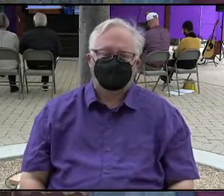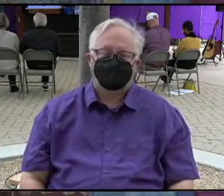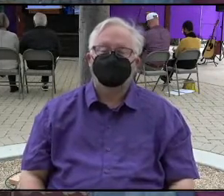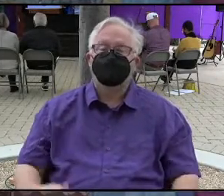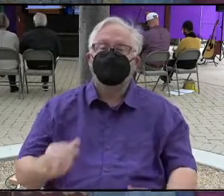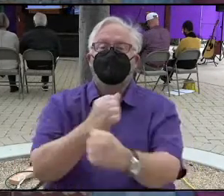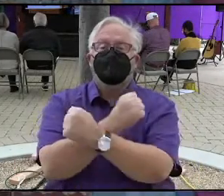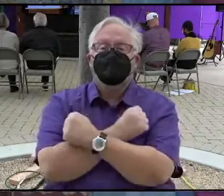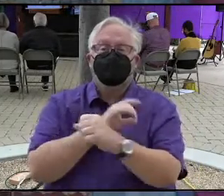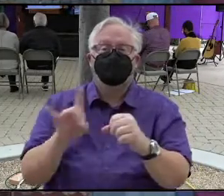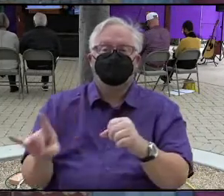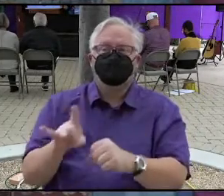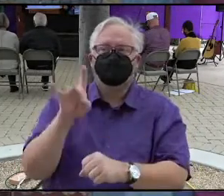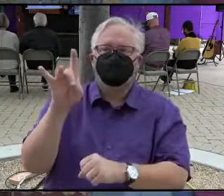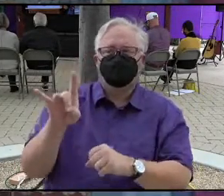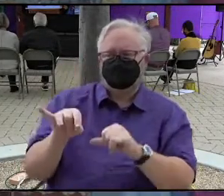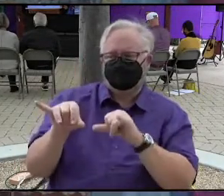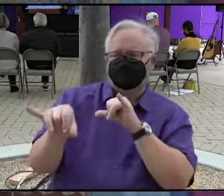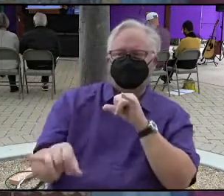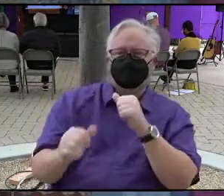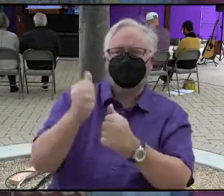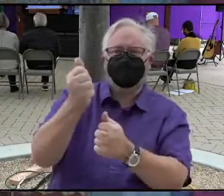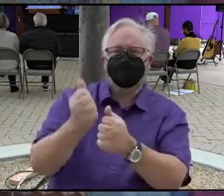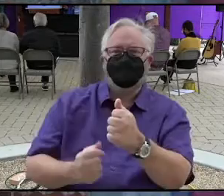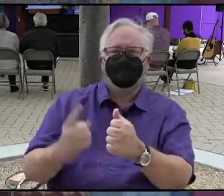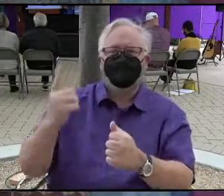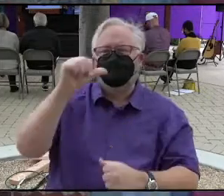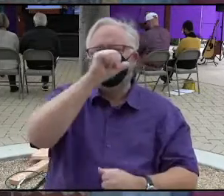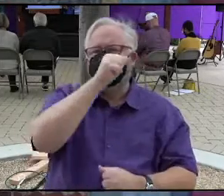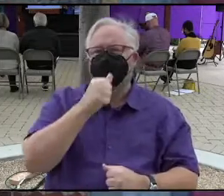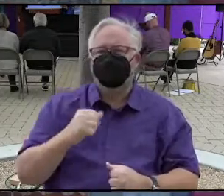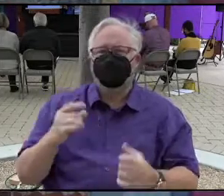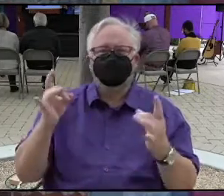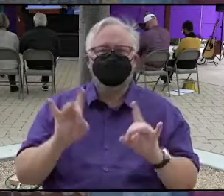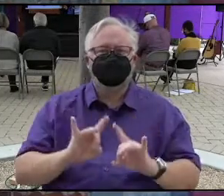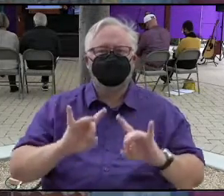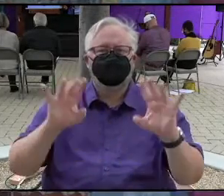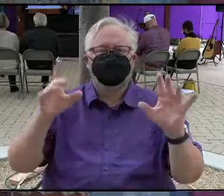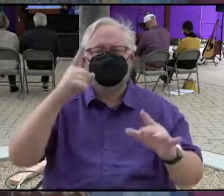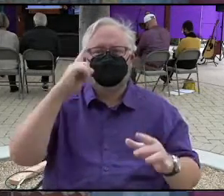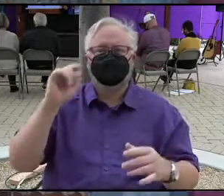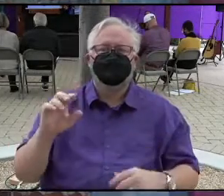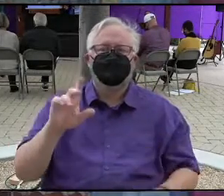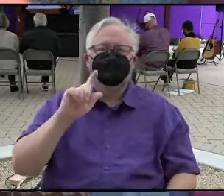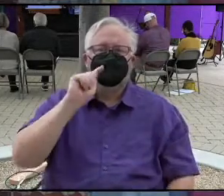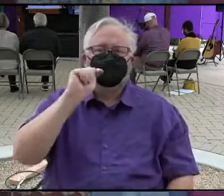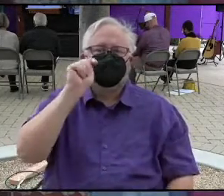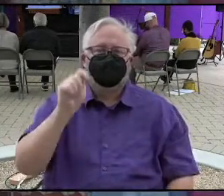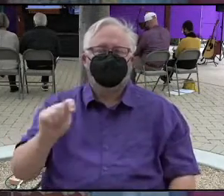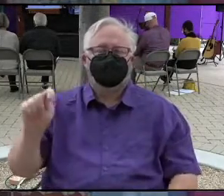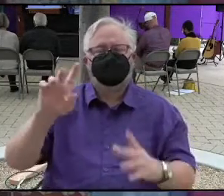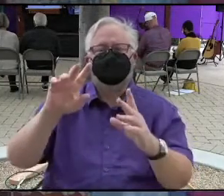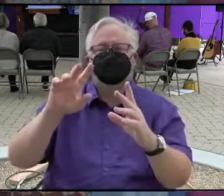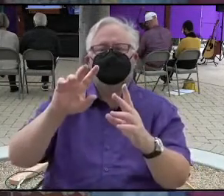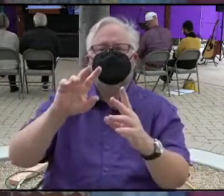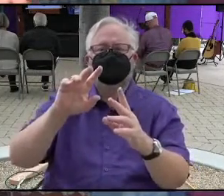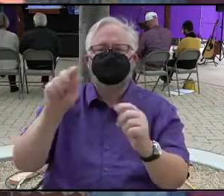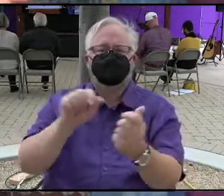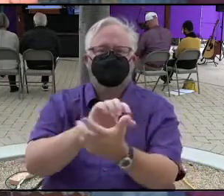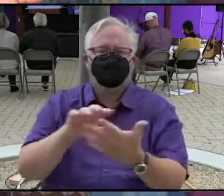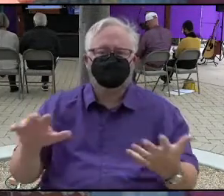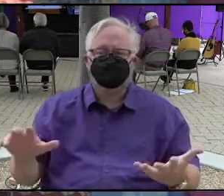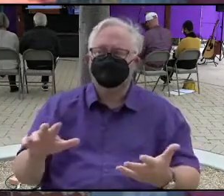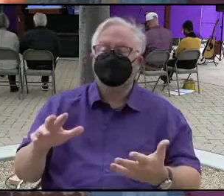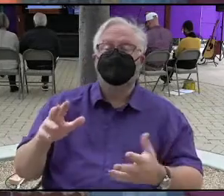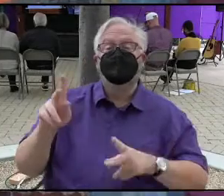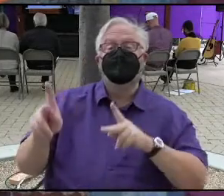Spirit of love, be with all who are suffering so terribly from the violence in Ukraine. Lift up the hearts